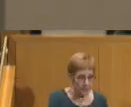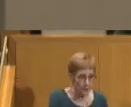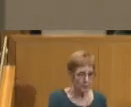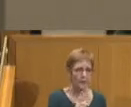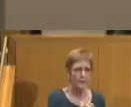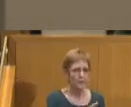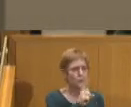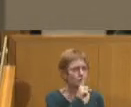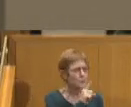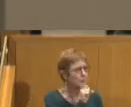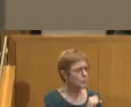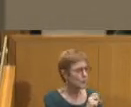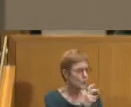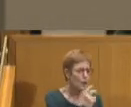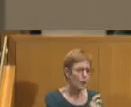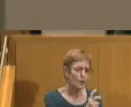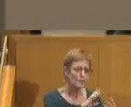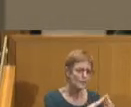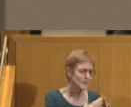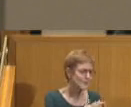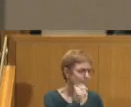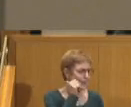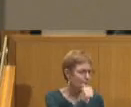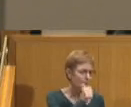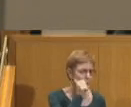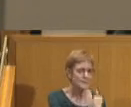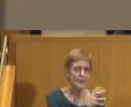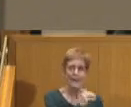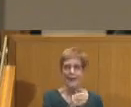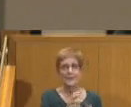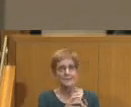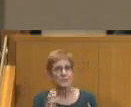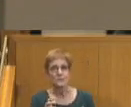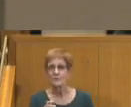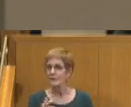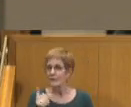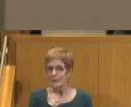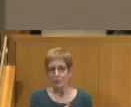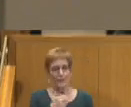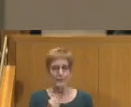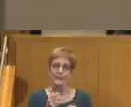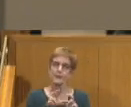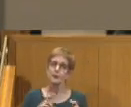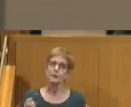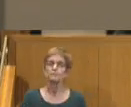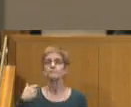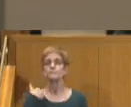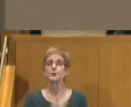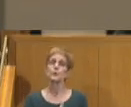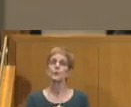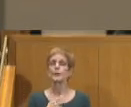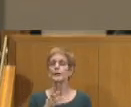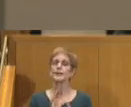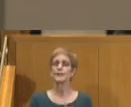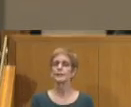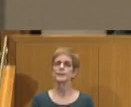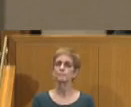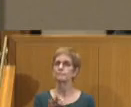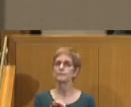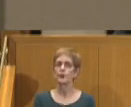a city has. We're the face of the council, we're what you see, but so often our staff doesn't get credit for